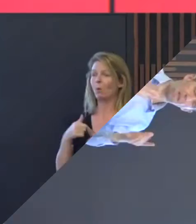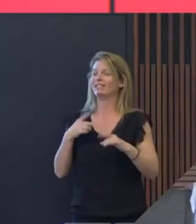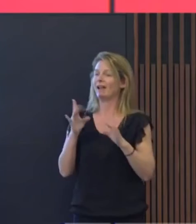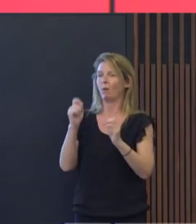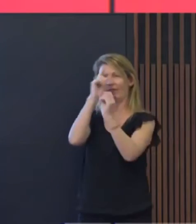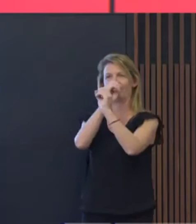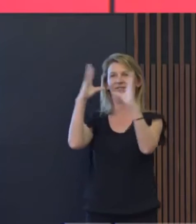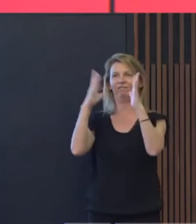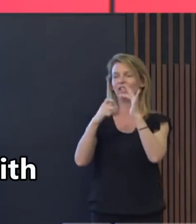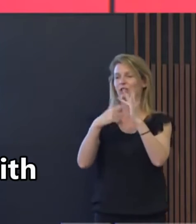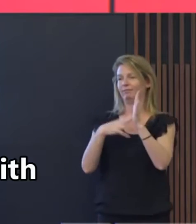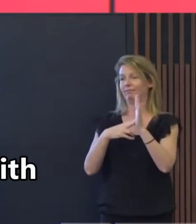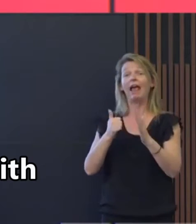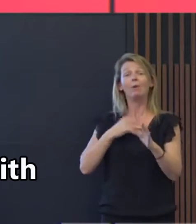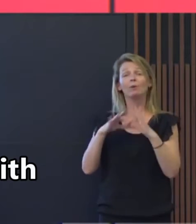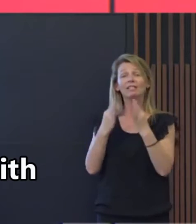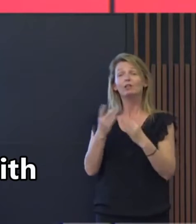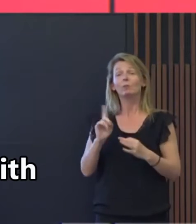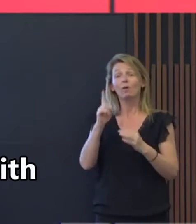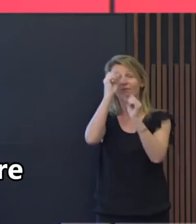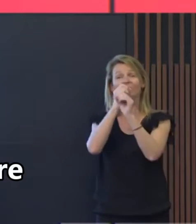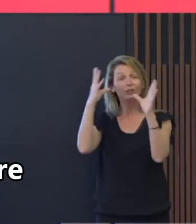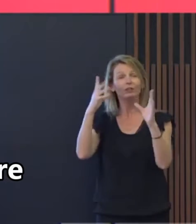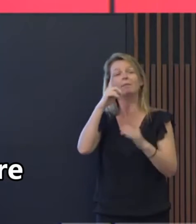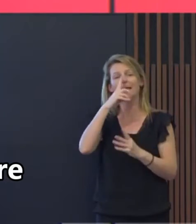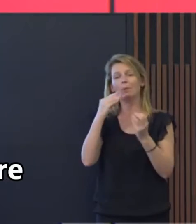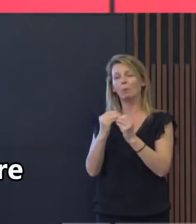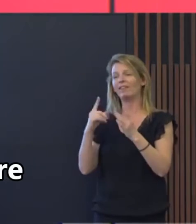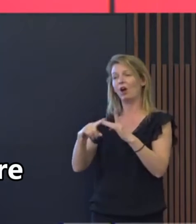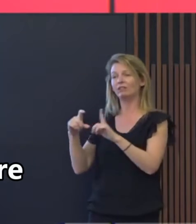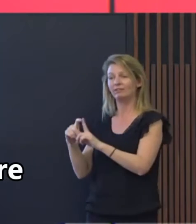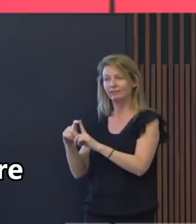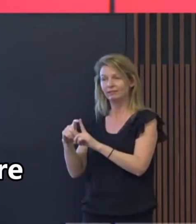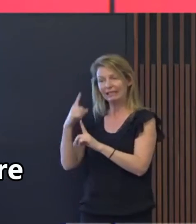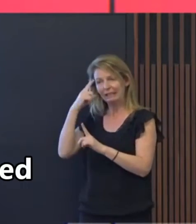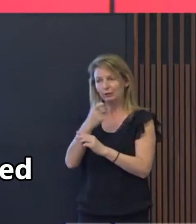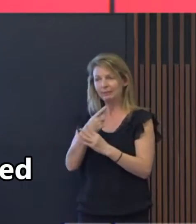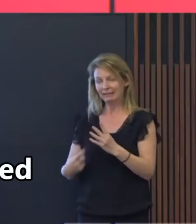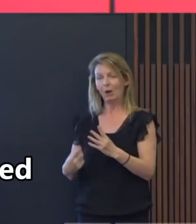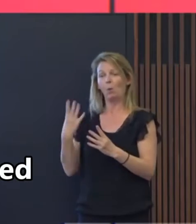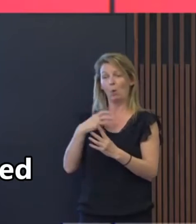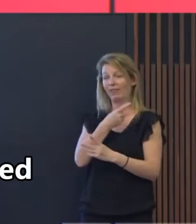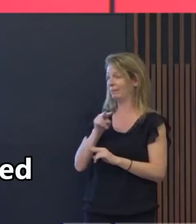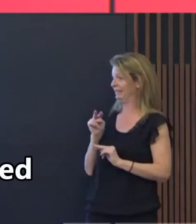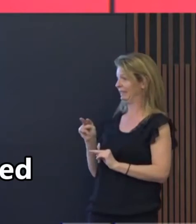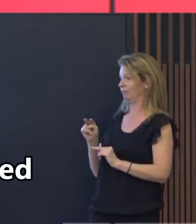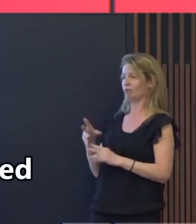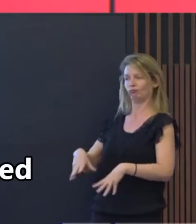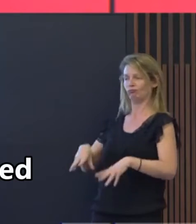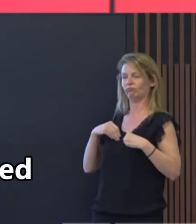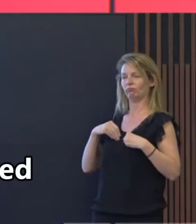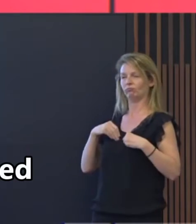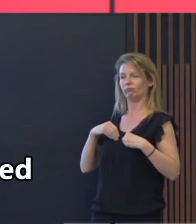vision. And in our organisation, the vision is that people with an intellectual disability are seen and